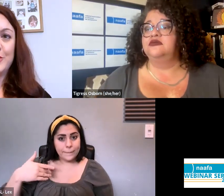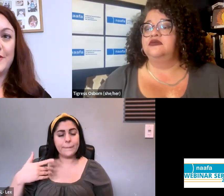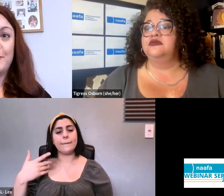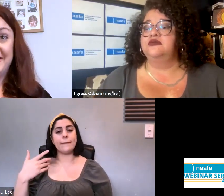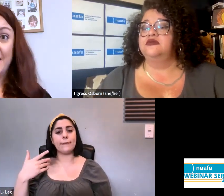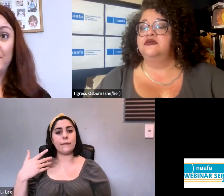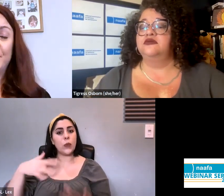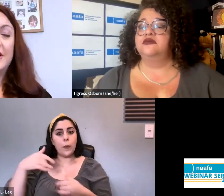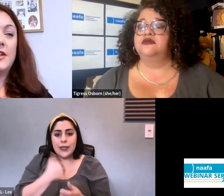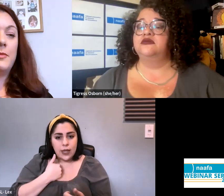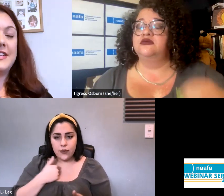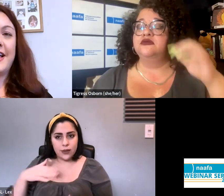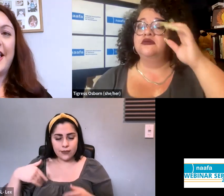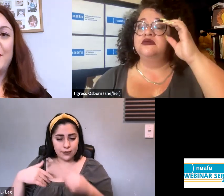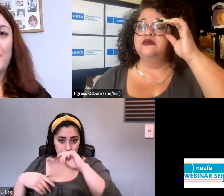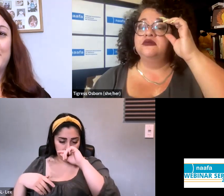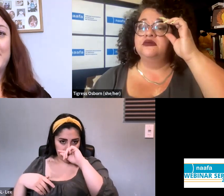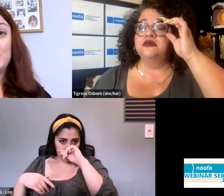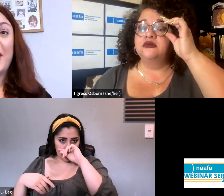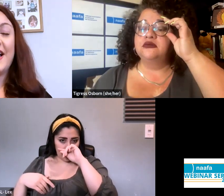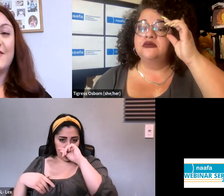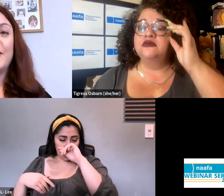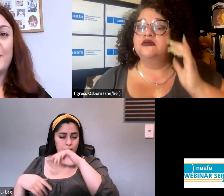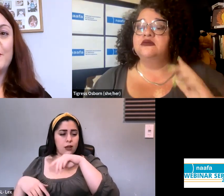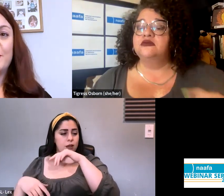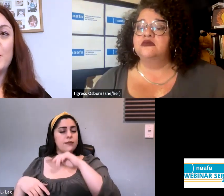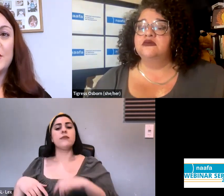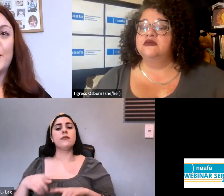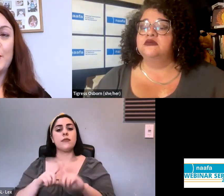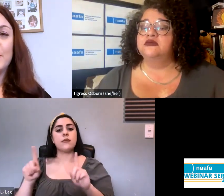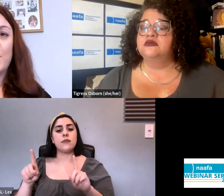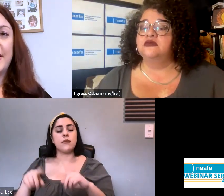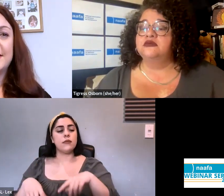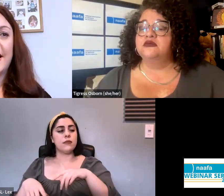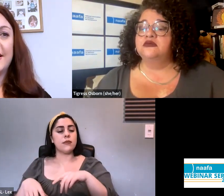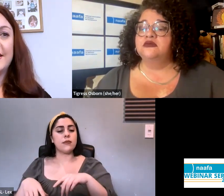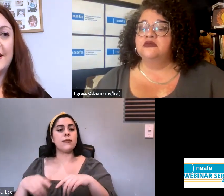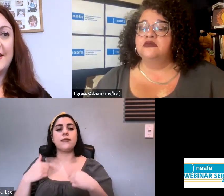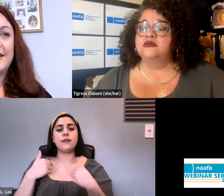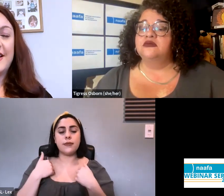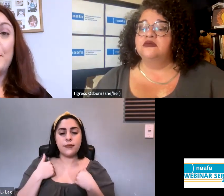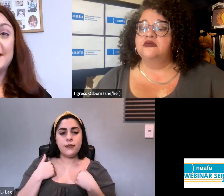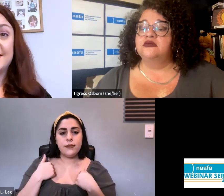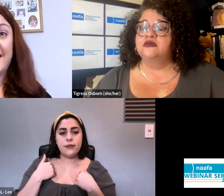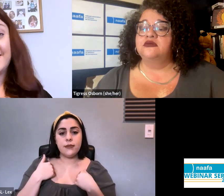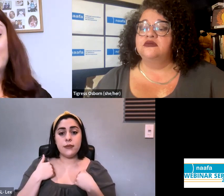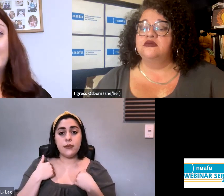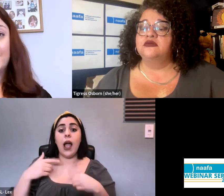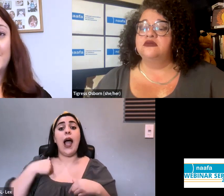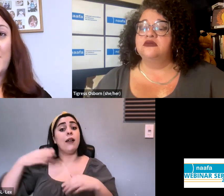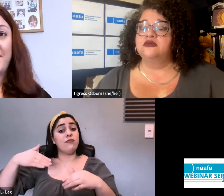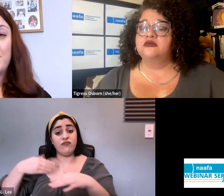a tour of it myself, but I have a lot of friends who have, and most of them are quite amazed